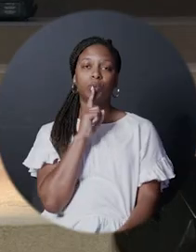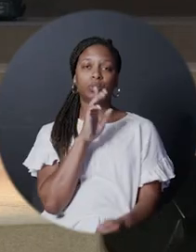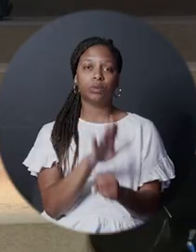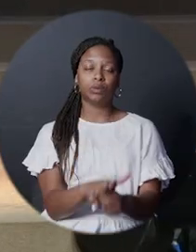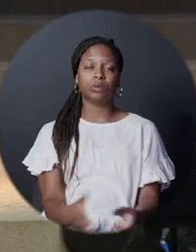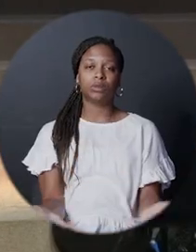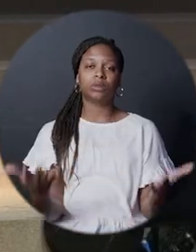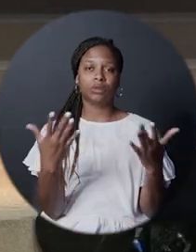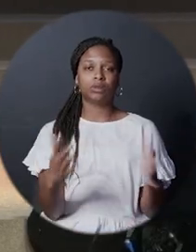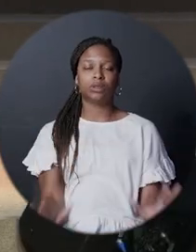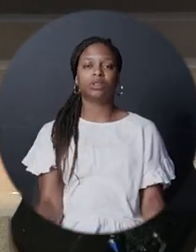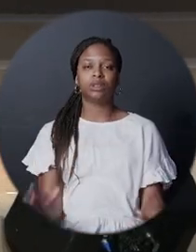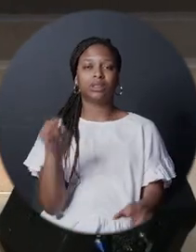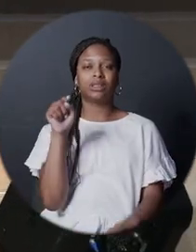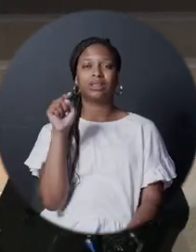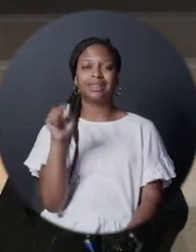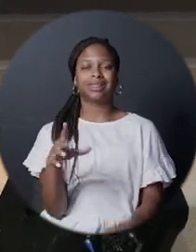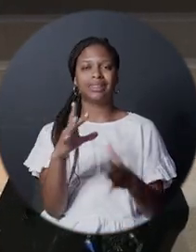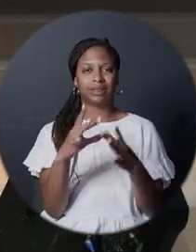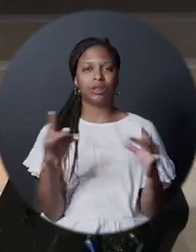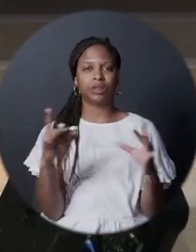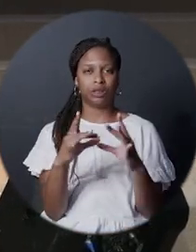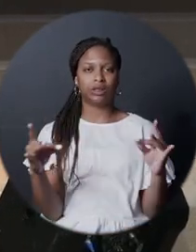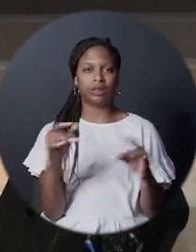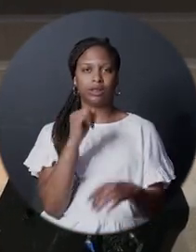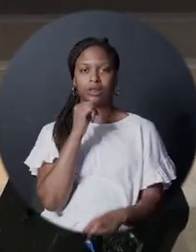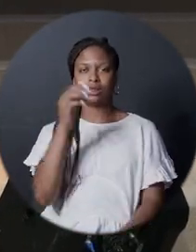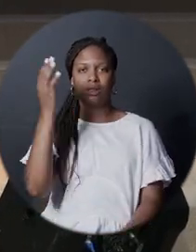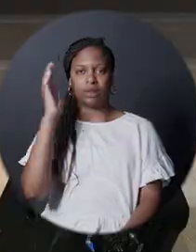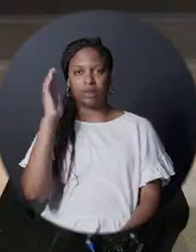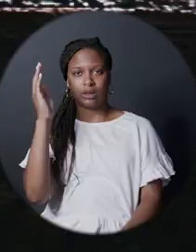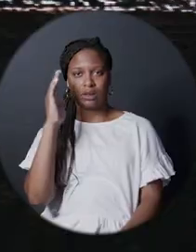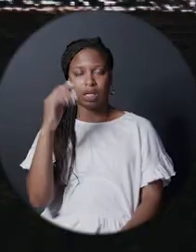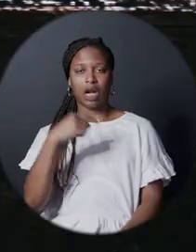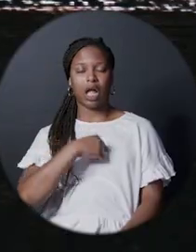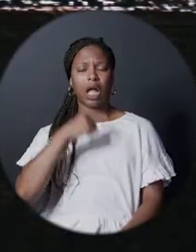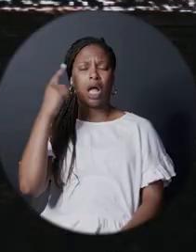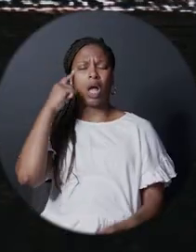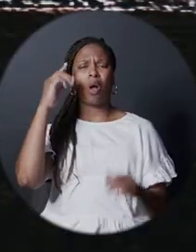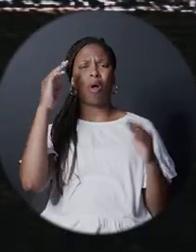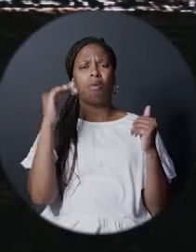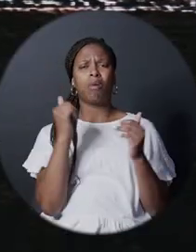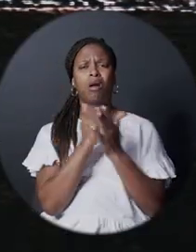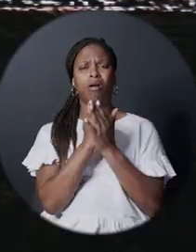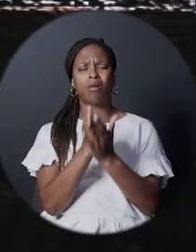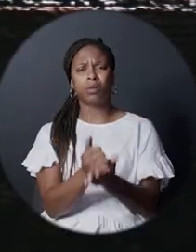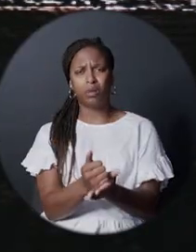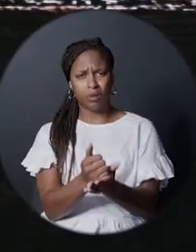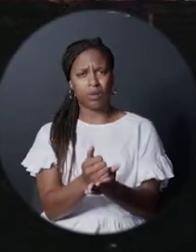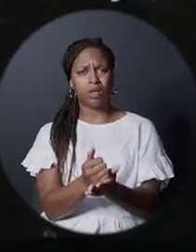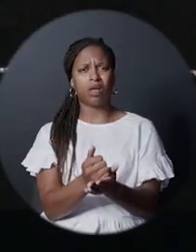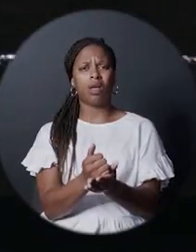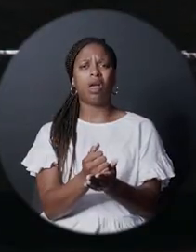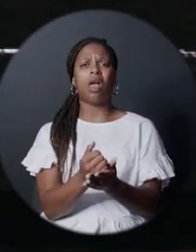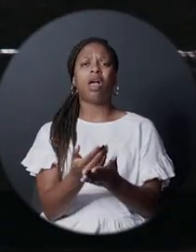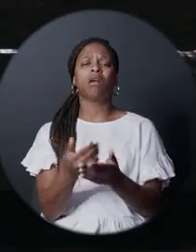say this, and I promise you I'm done, because this was a message, not a sermon. I hope it helped you. What I